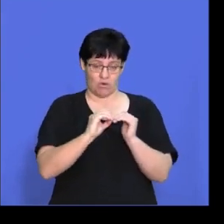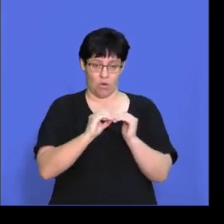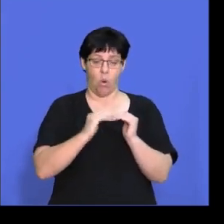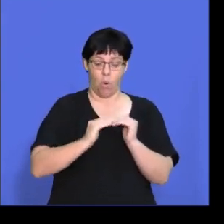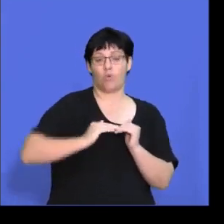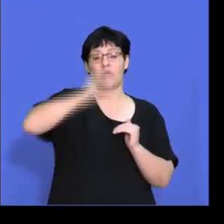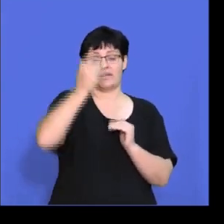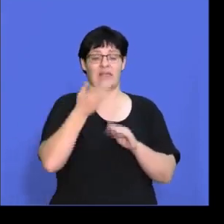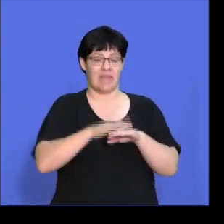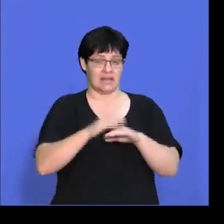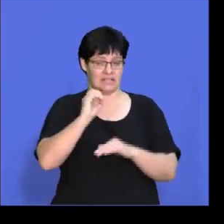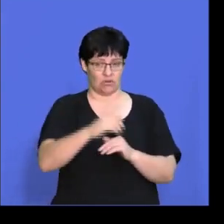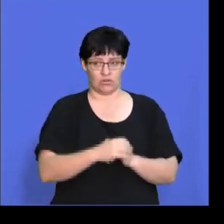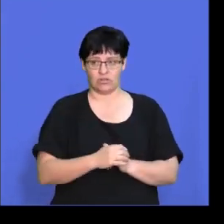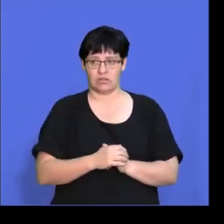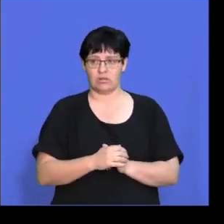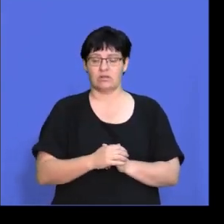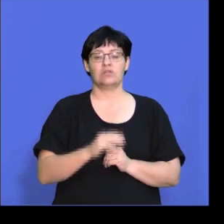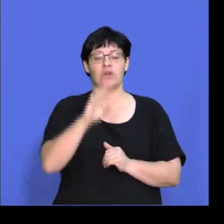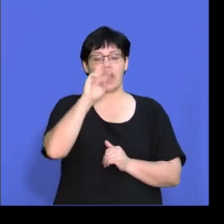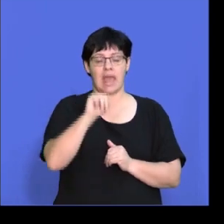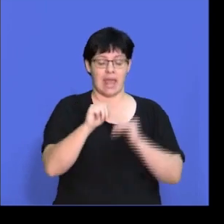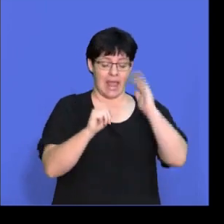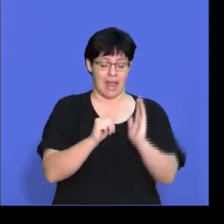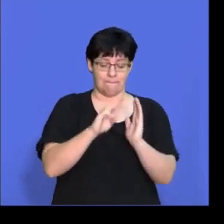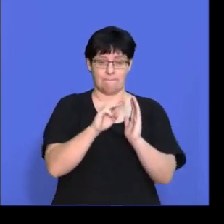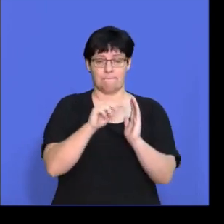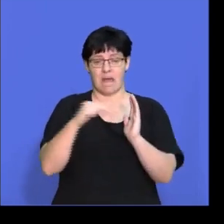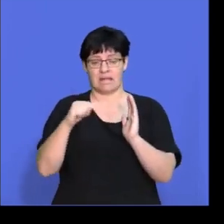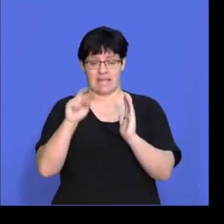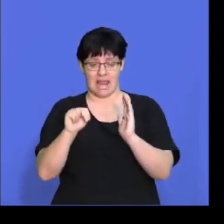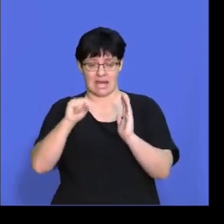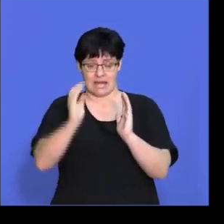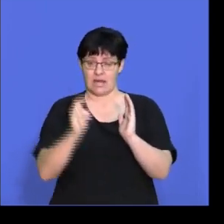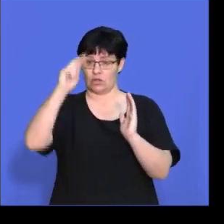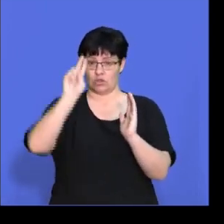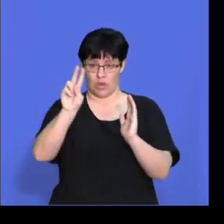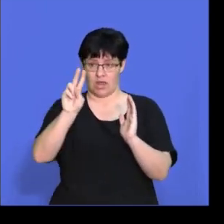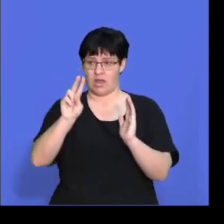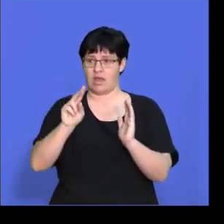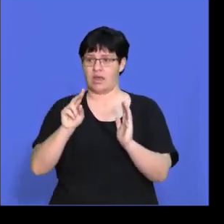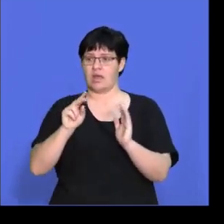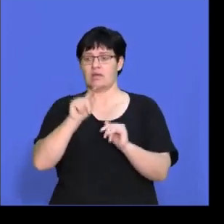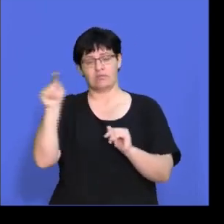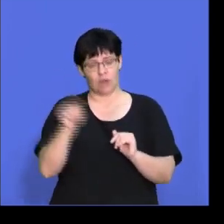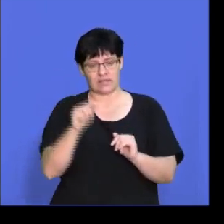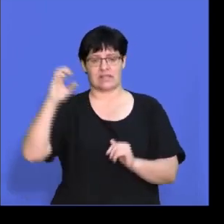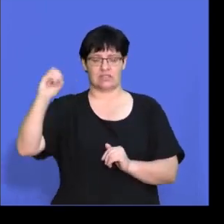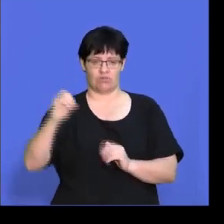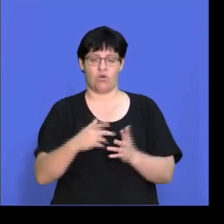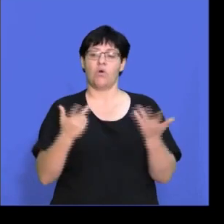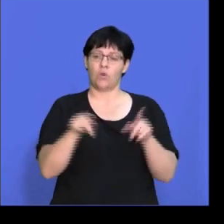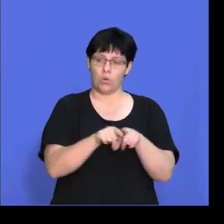than or equal to 0. So n minus m squared is greater than or equal to 0, and